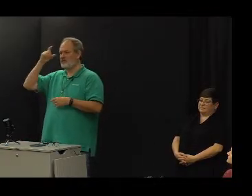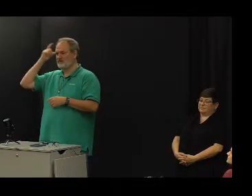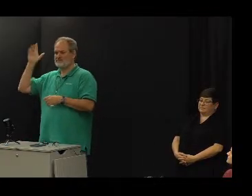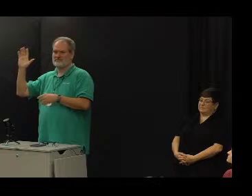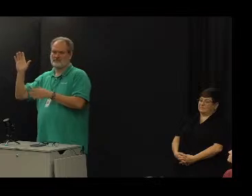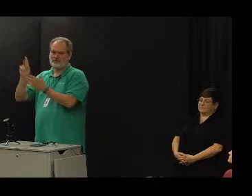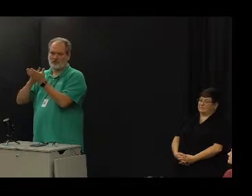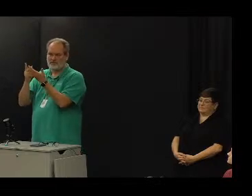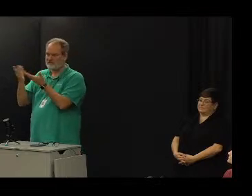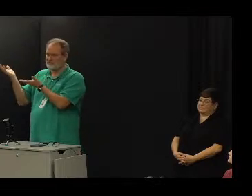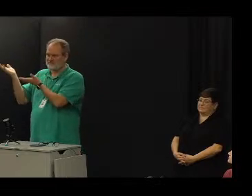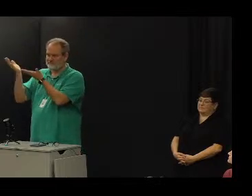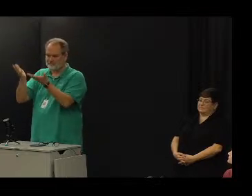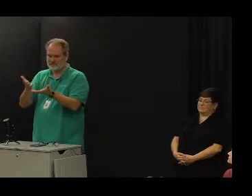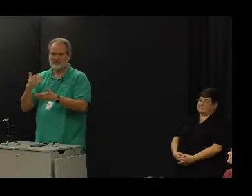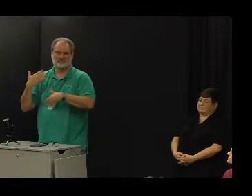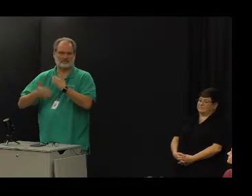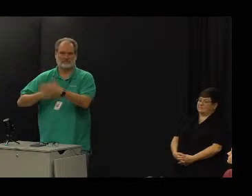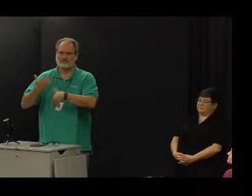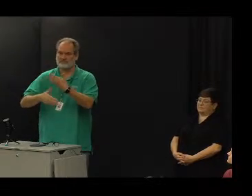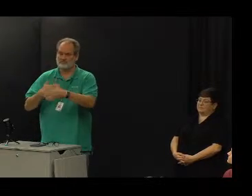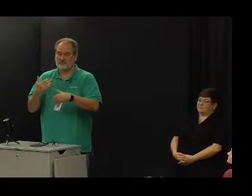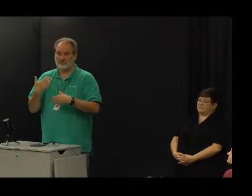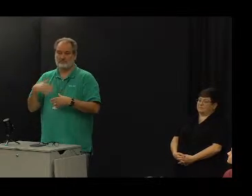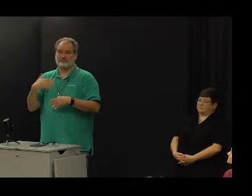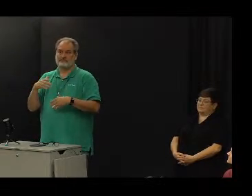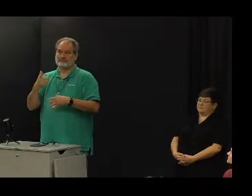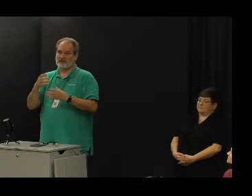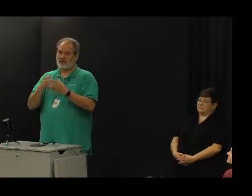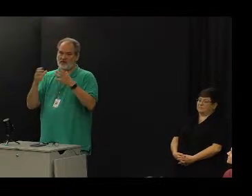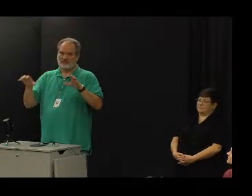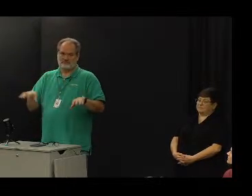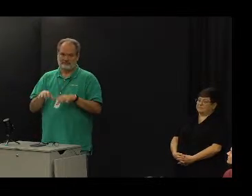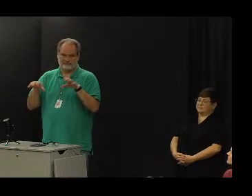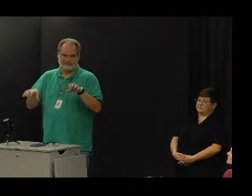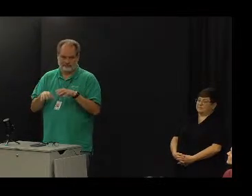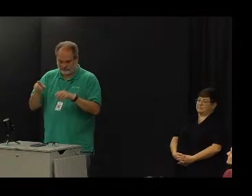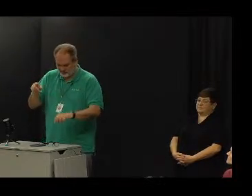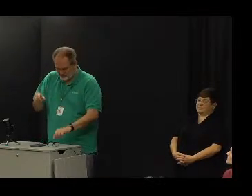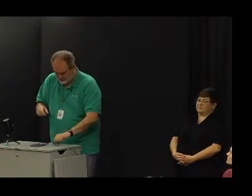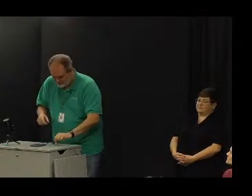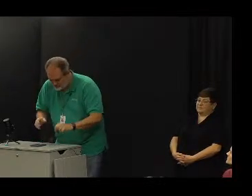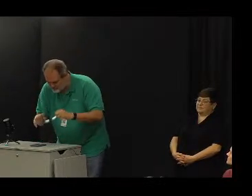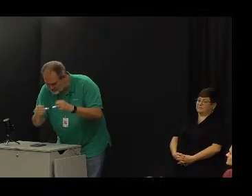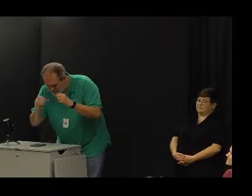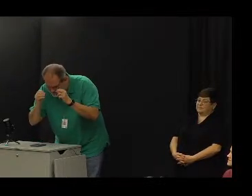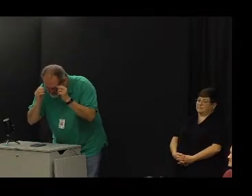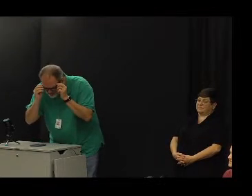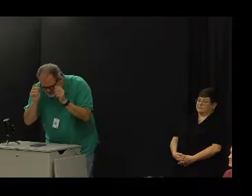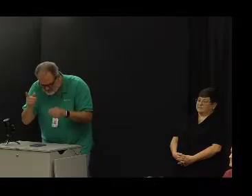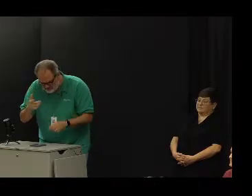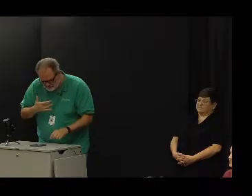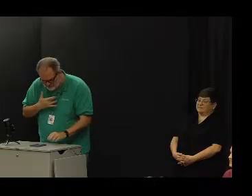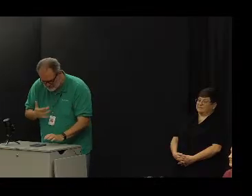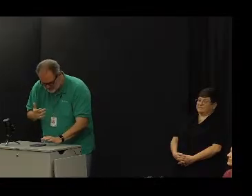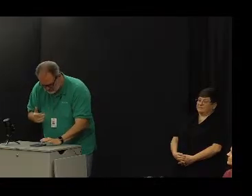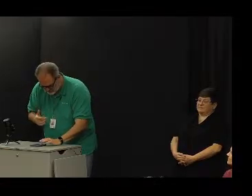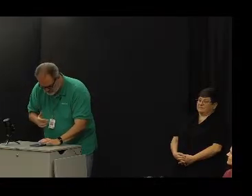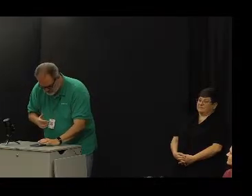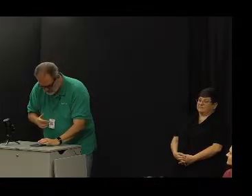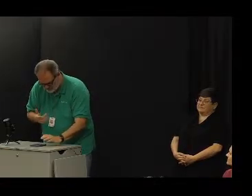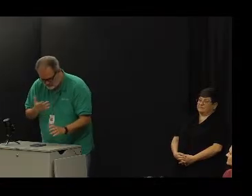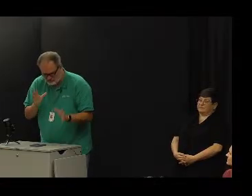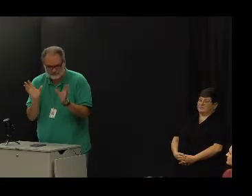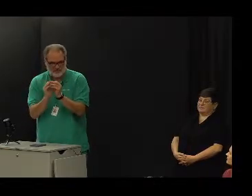have, that is James Klein, who is leading that program, and it's been taking off. He's been planning all sorts of